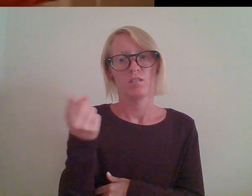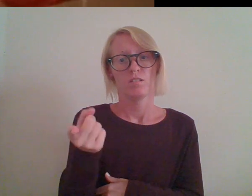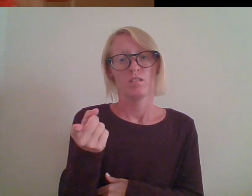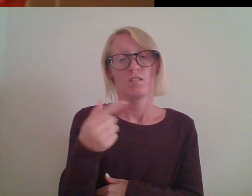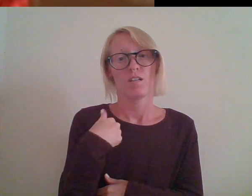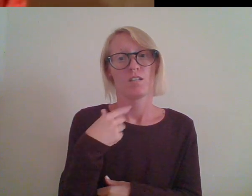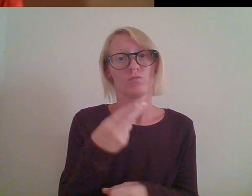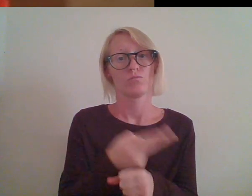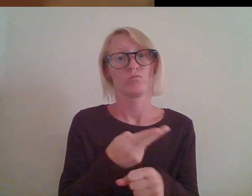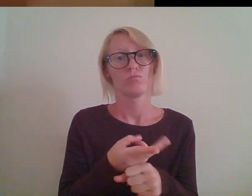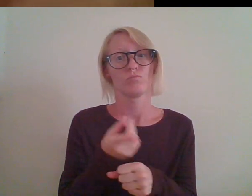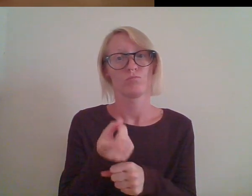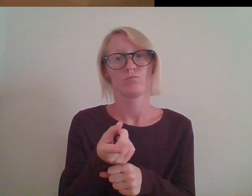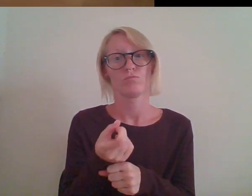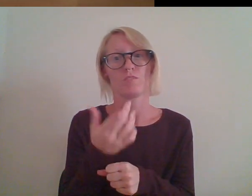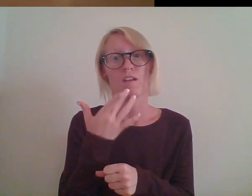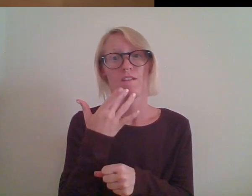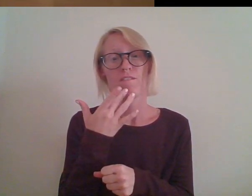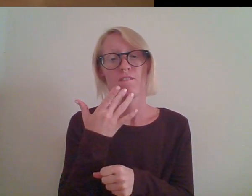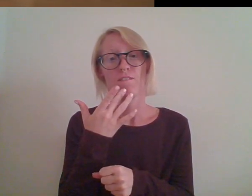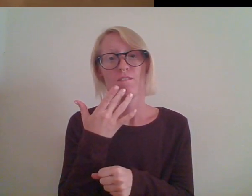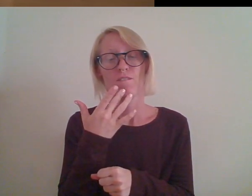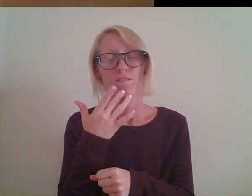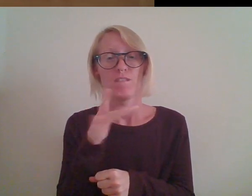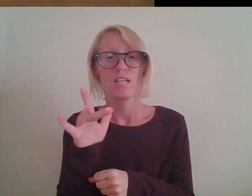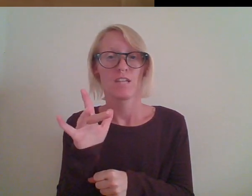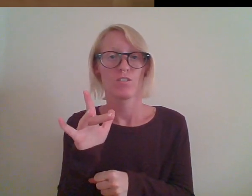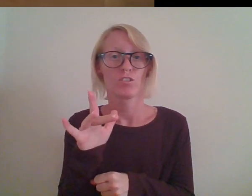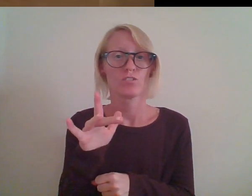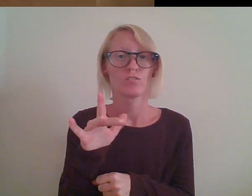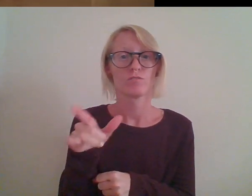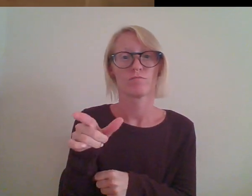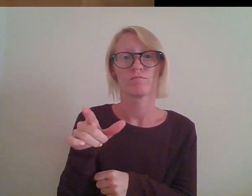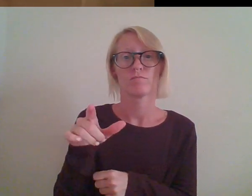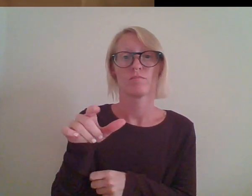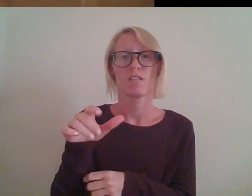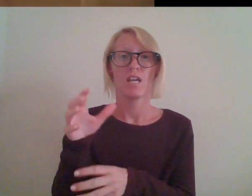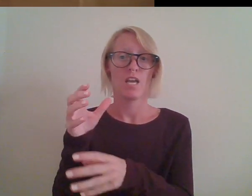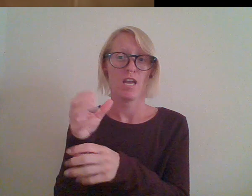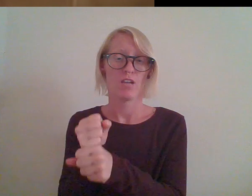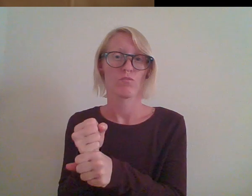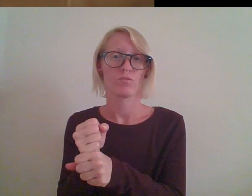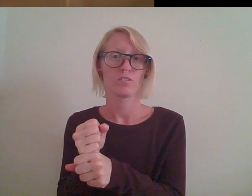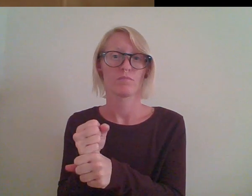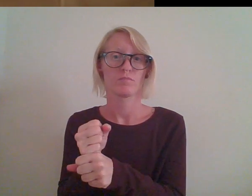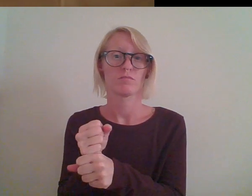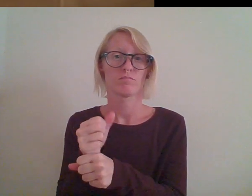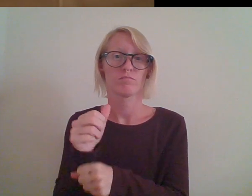Mnemonics come in several flavors. We have acronyms.